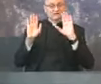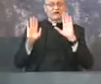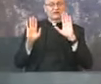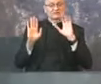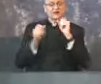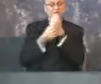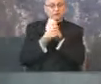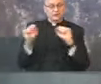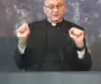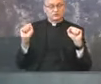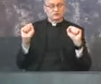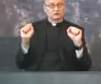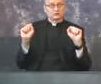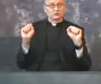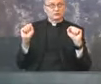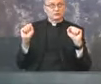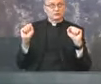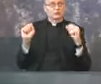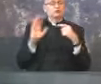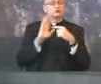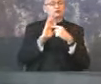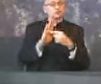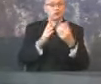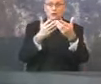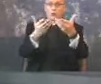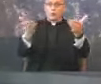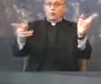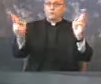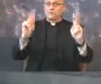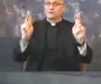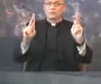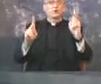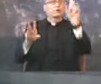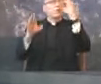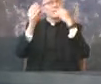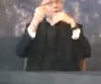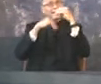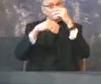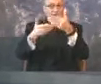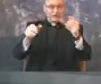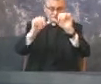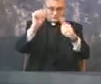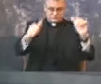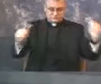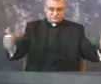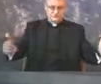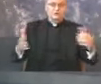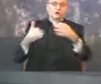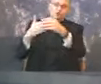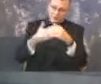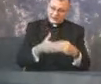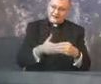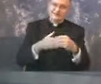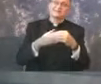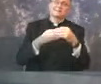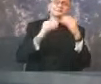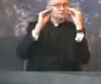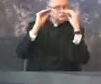before your children the paschal banquet, to lead your holy people in charity, to nourish them with the word and strengthen them